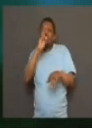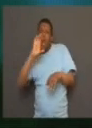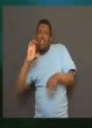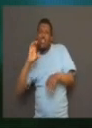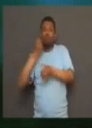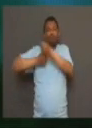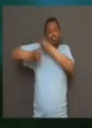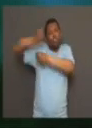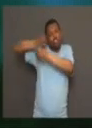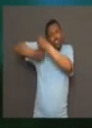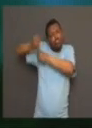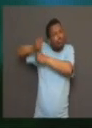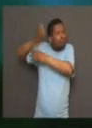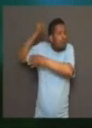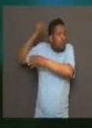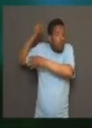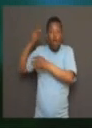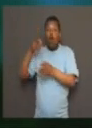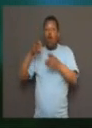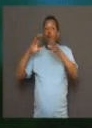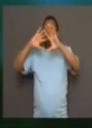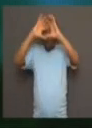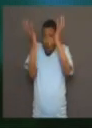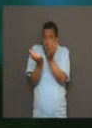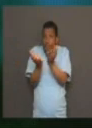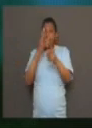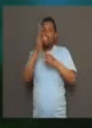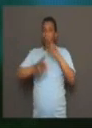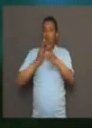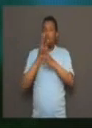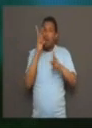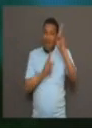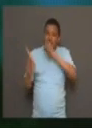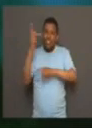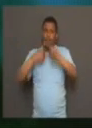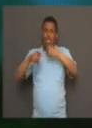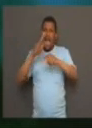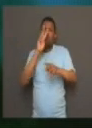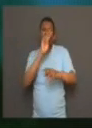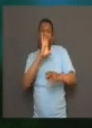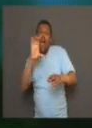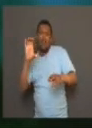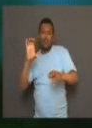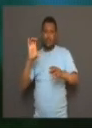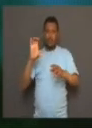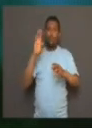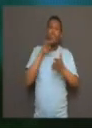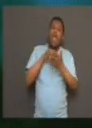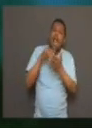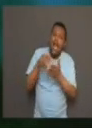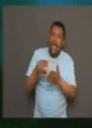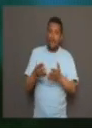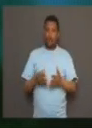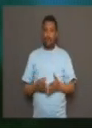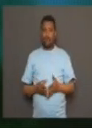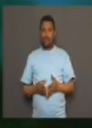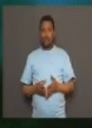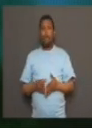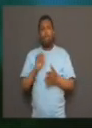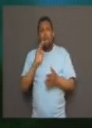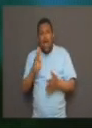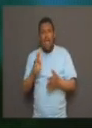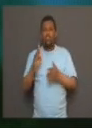600 years. The world population became 200 million